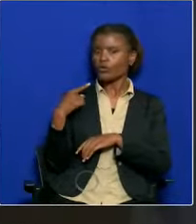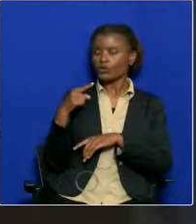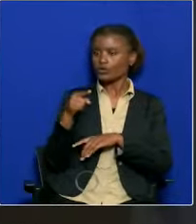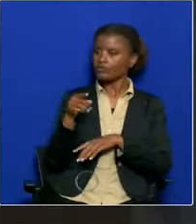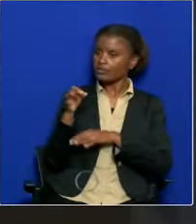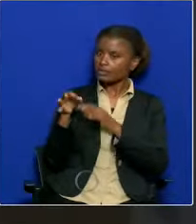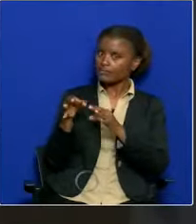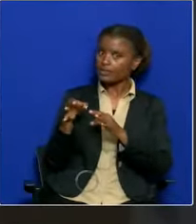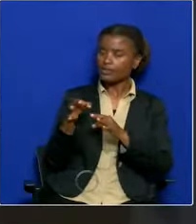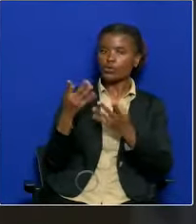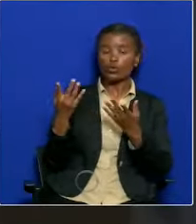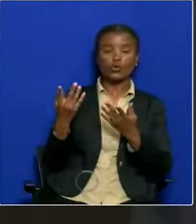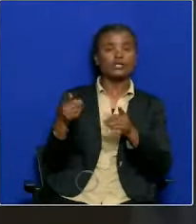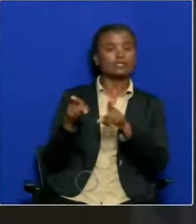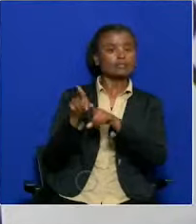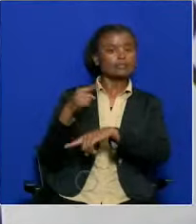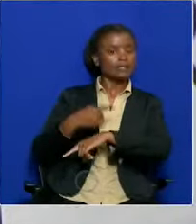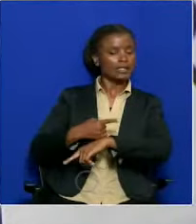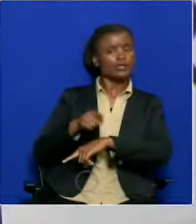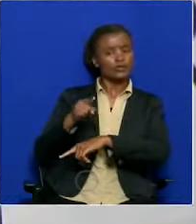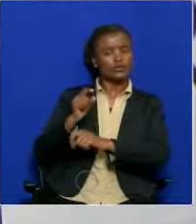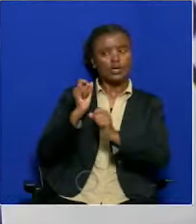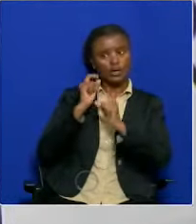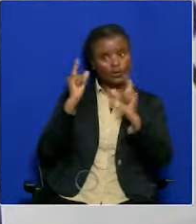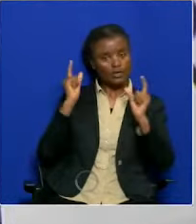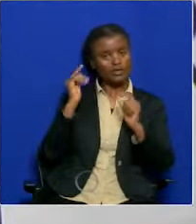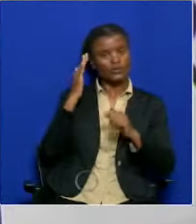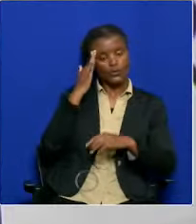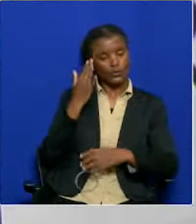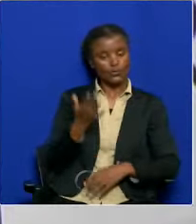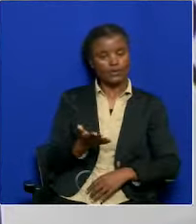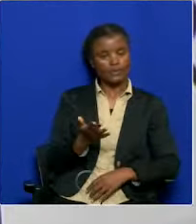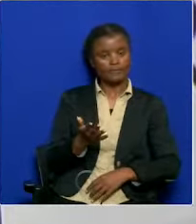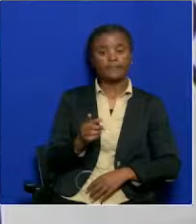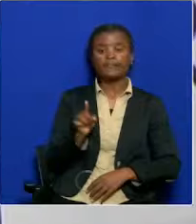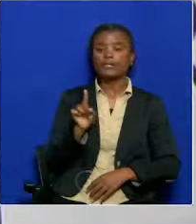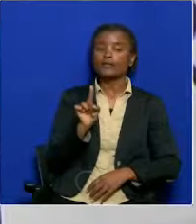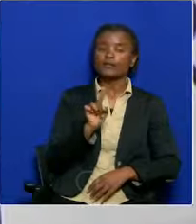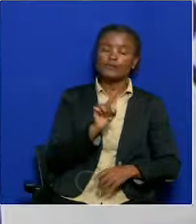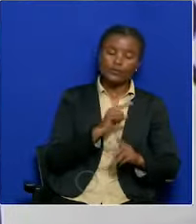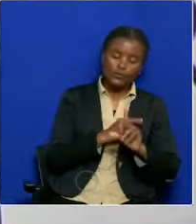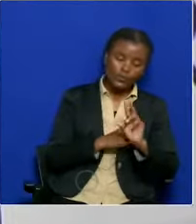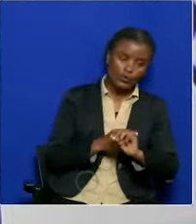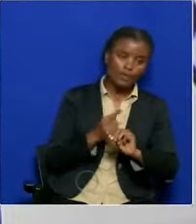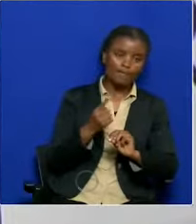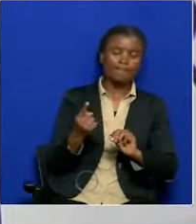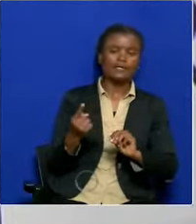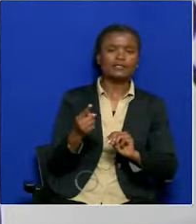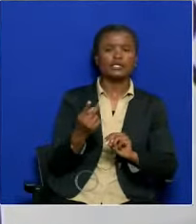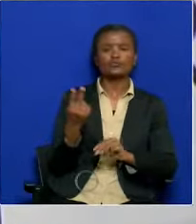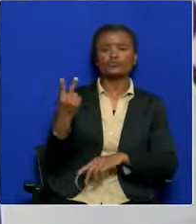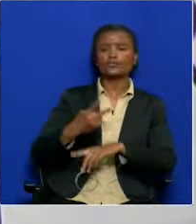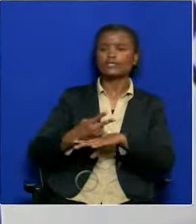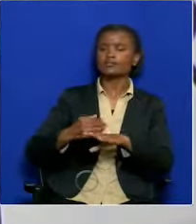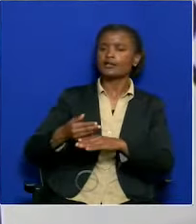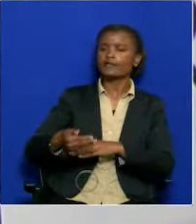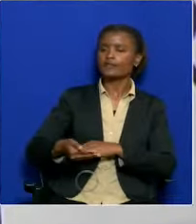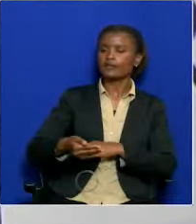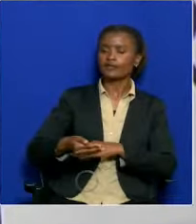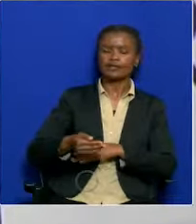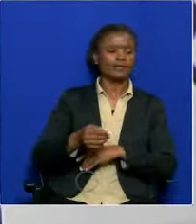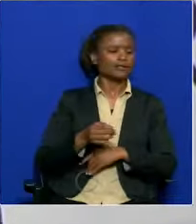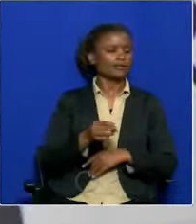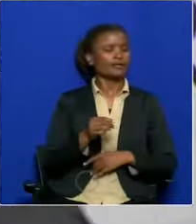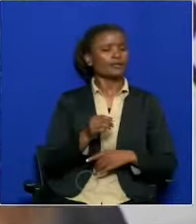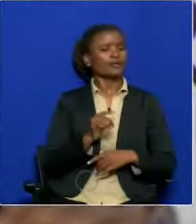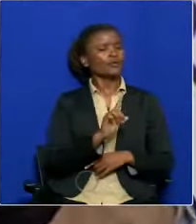simple point. No, but it was 2 days after, What is 2 days after? 21st. What